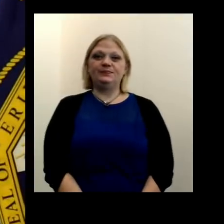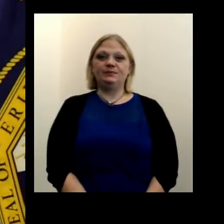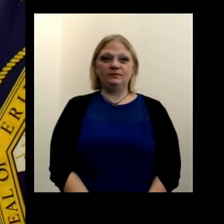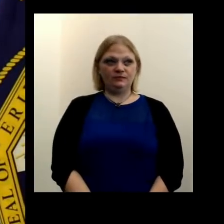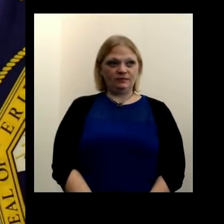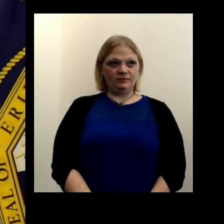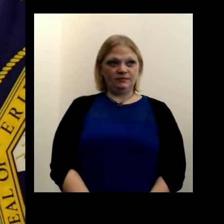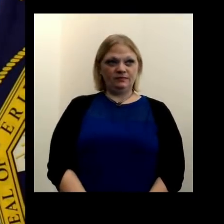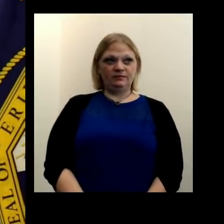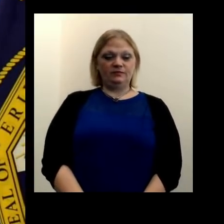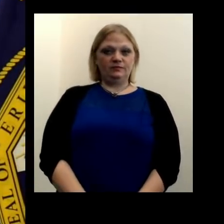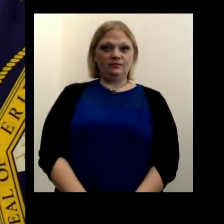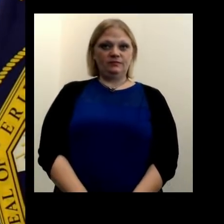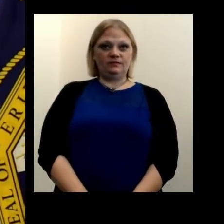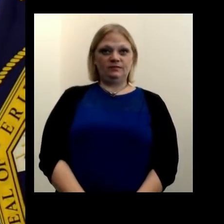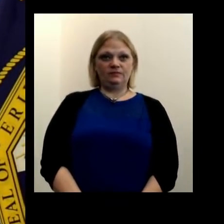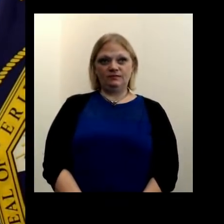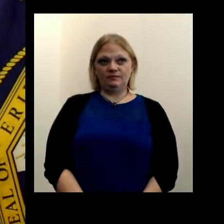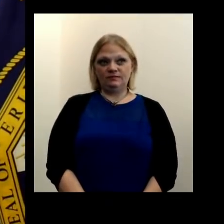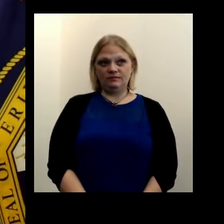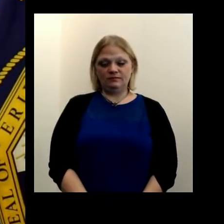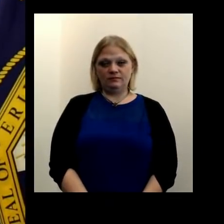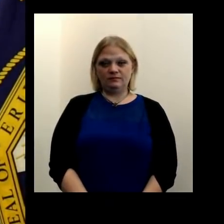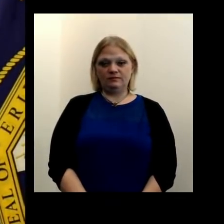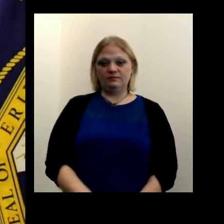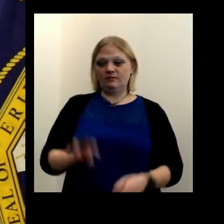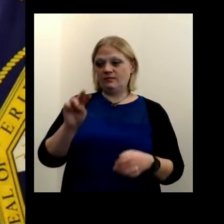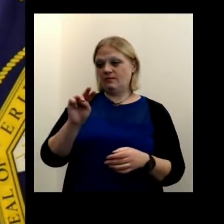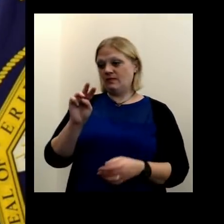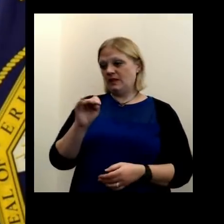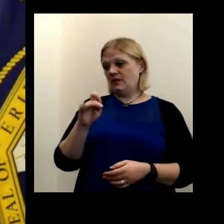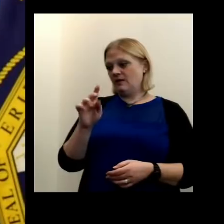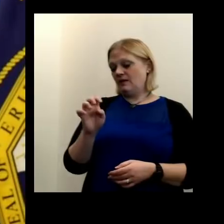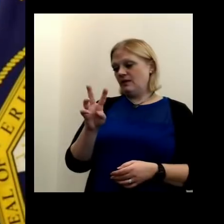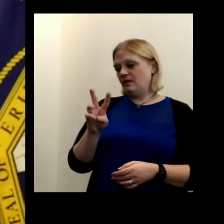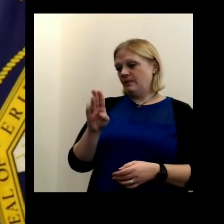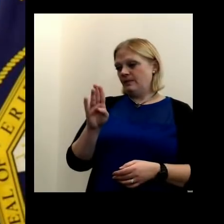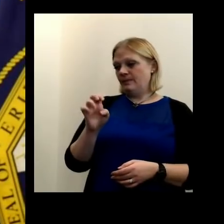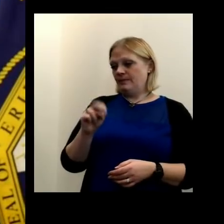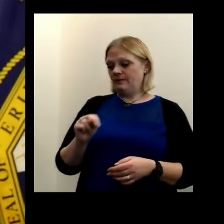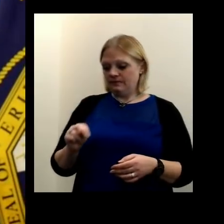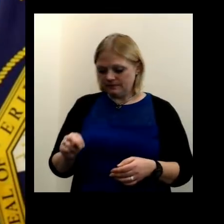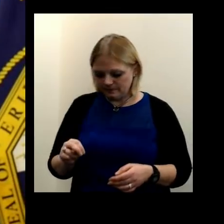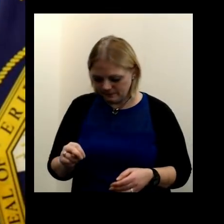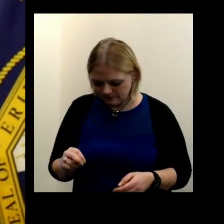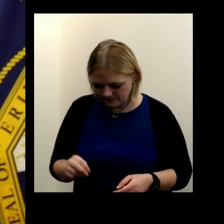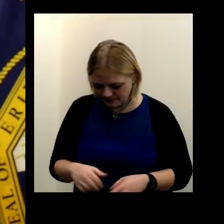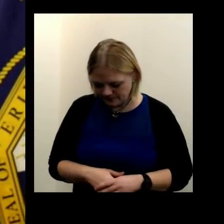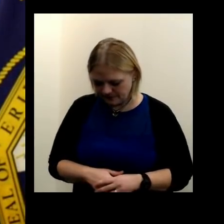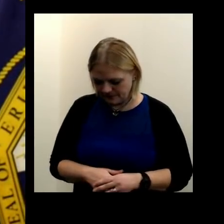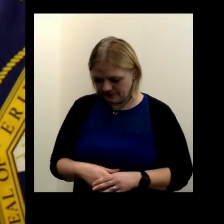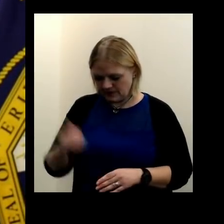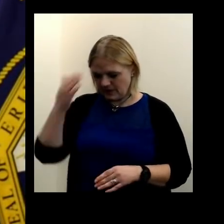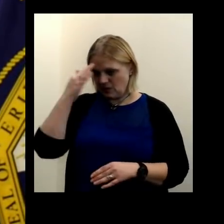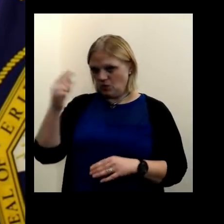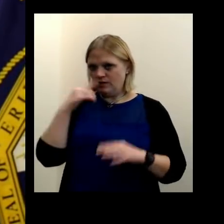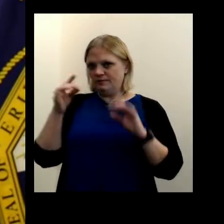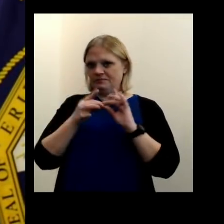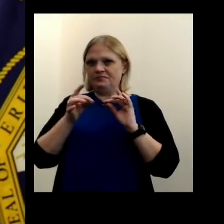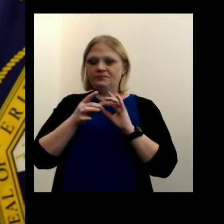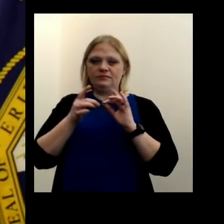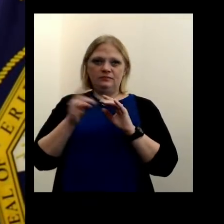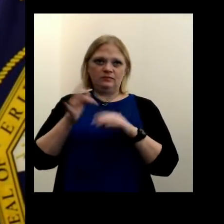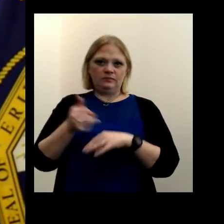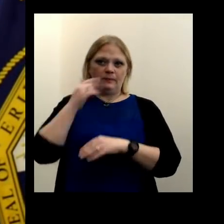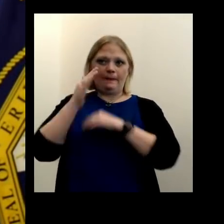Mike Baggerman, WBEN. Hi, Mark. I know you mentioned earlier that